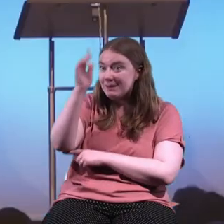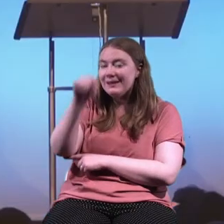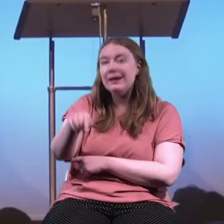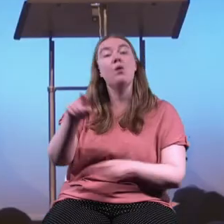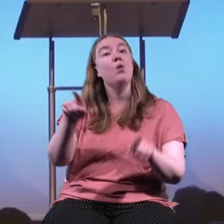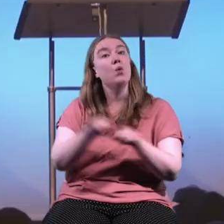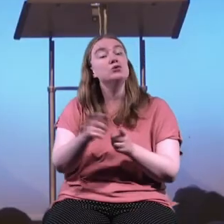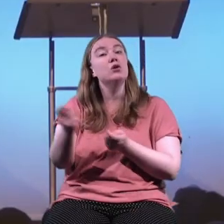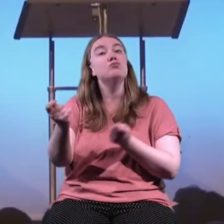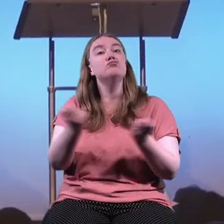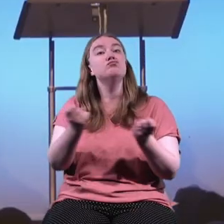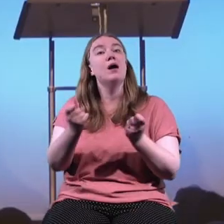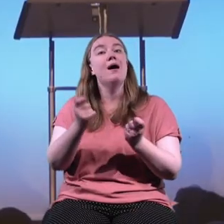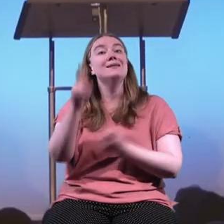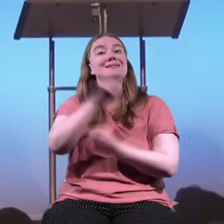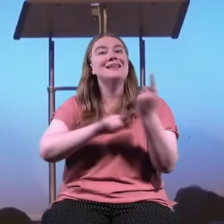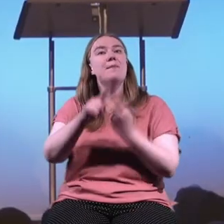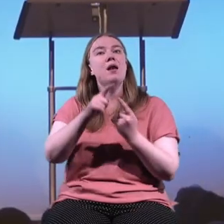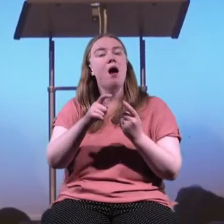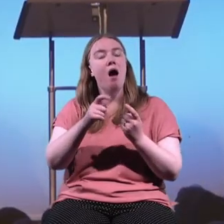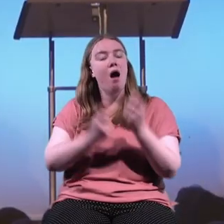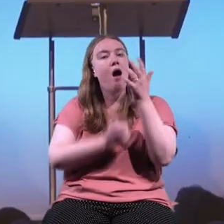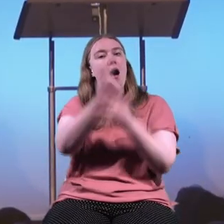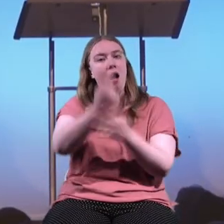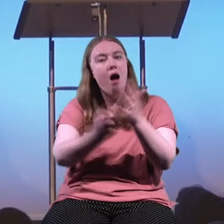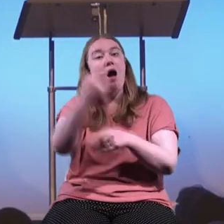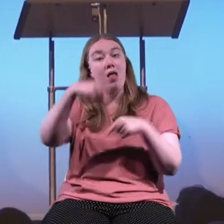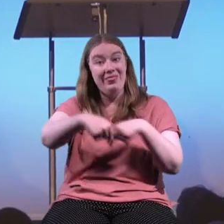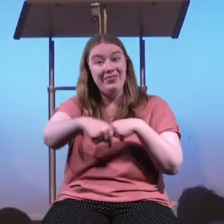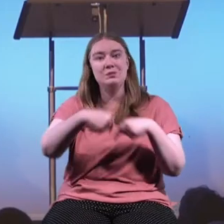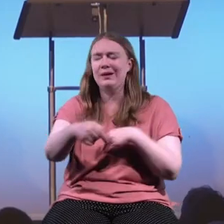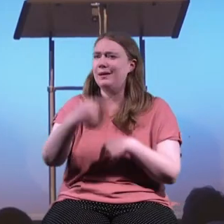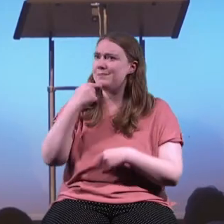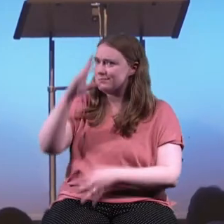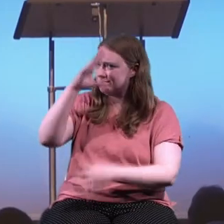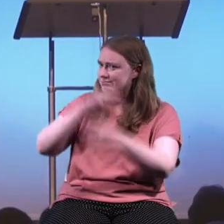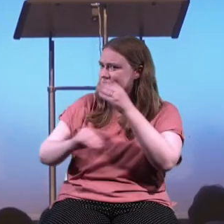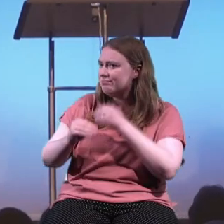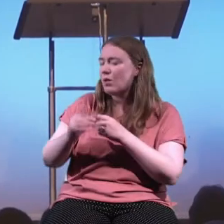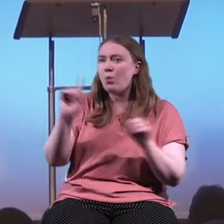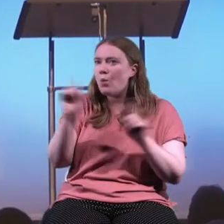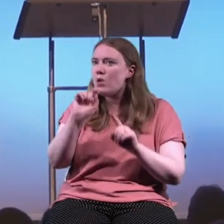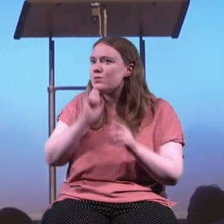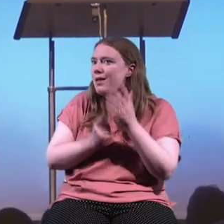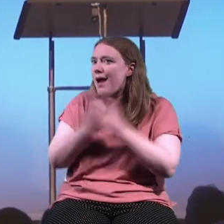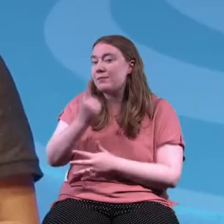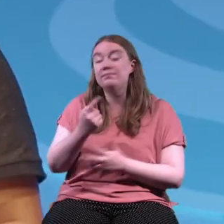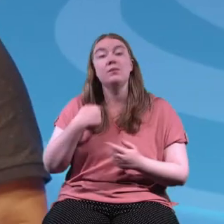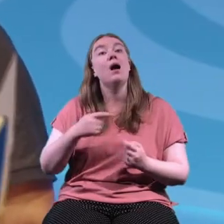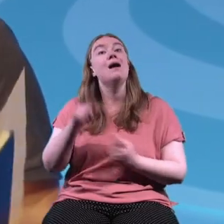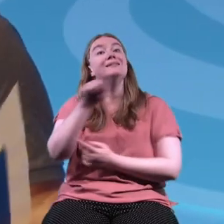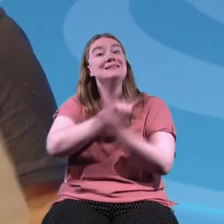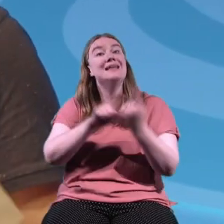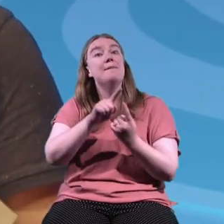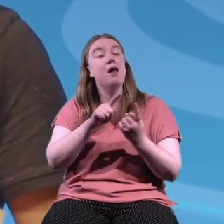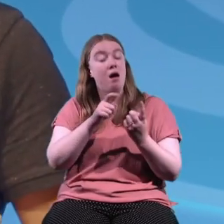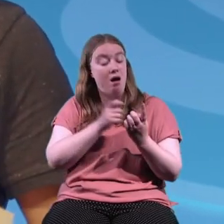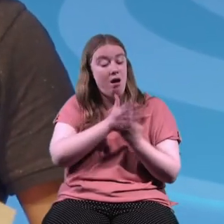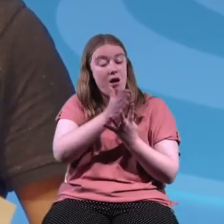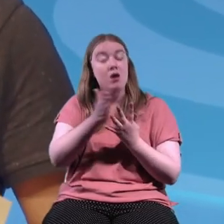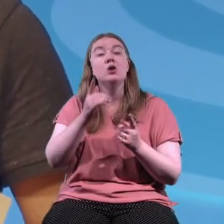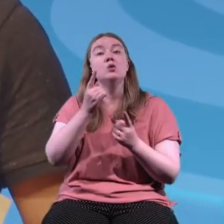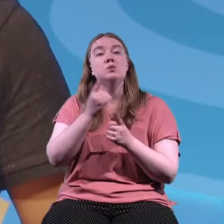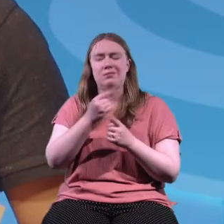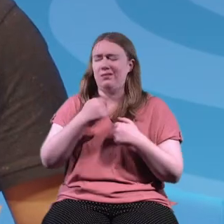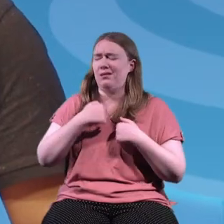running a seminar stream this week. Tell us a little about what we might expect in that. A seminar stream, Grateful for God's Word, a